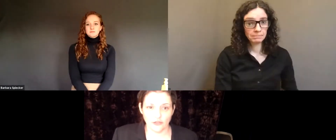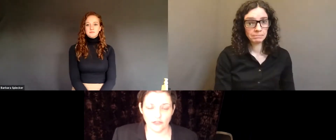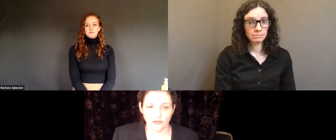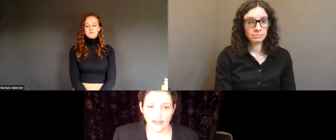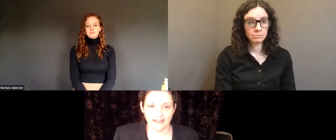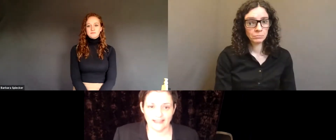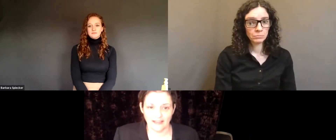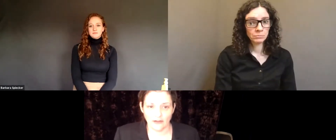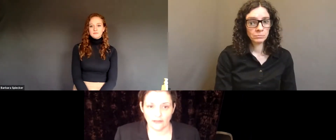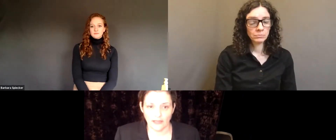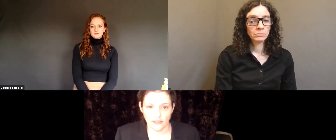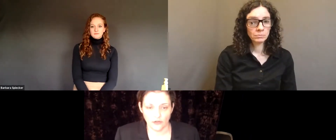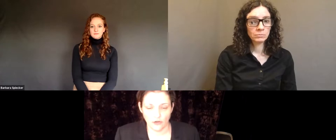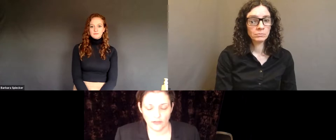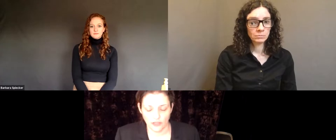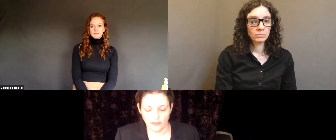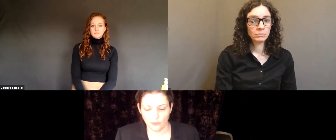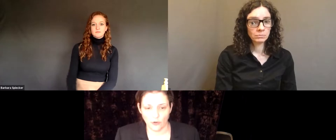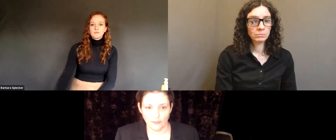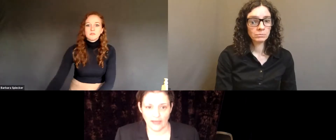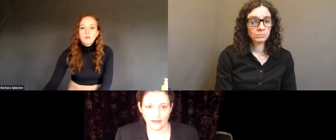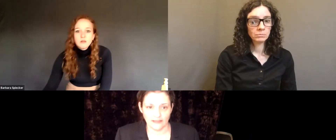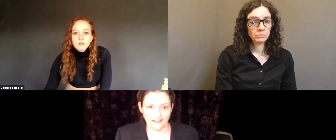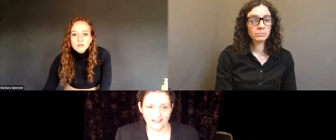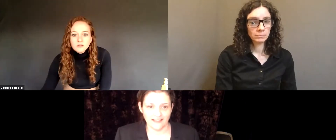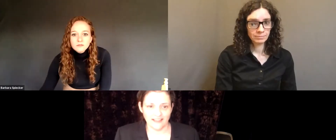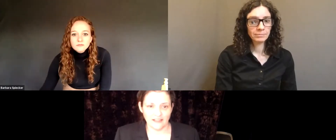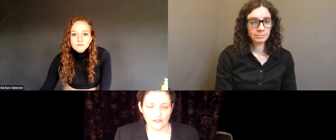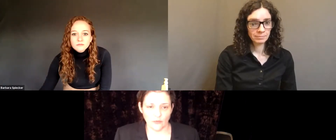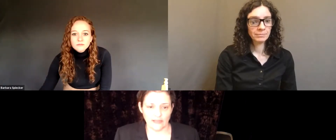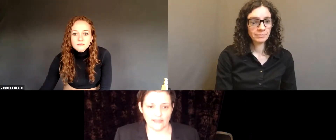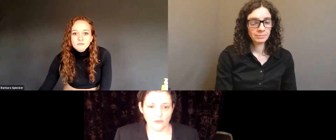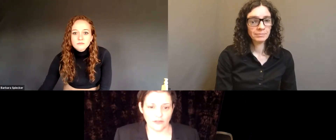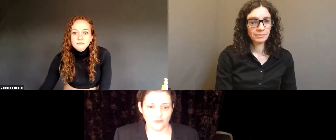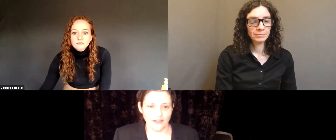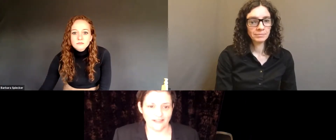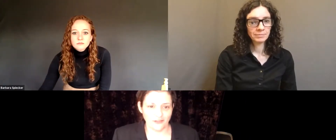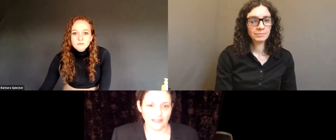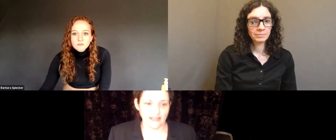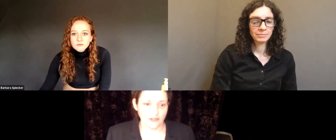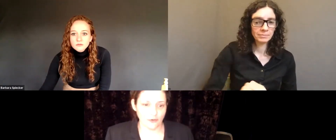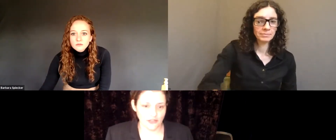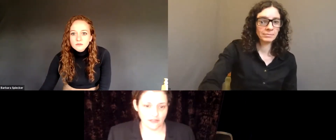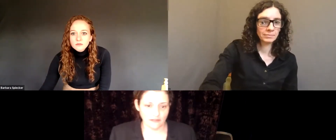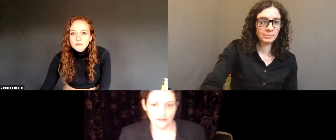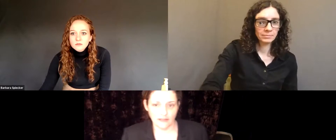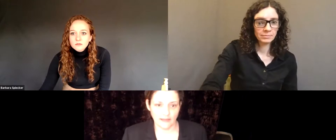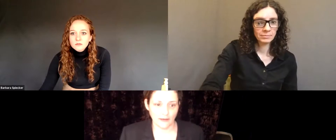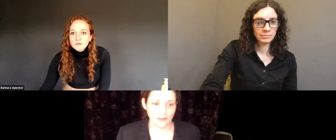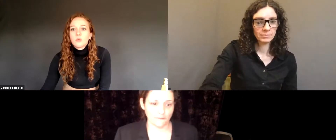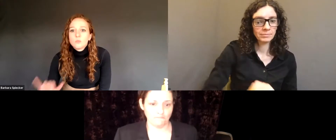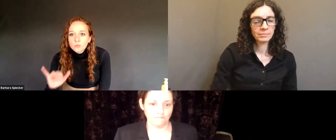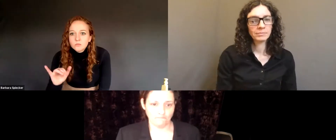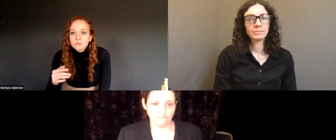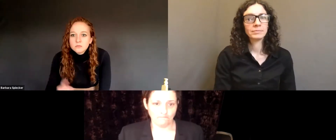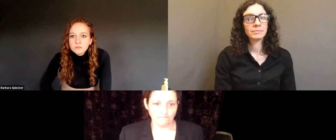and raise your digital hand, and that'll let Teresa know, and she can promote you to panelist so that we can see you on screen if you'd like to ask your question in sign